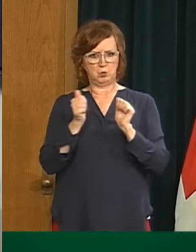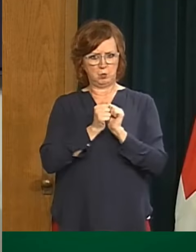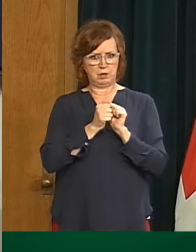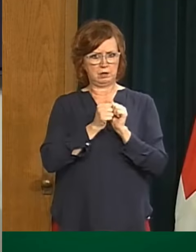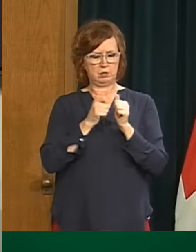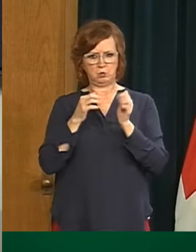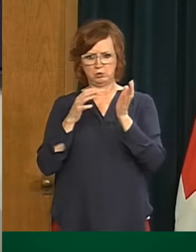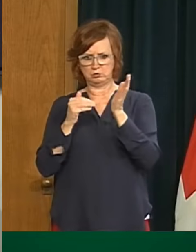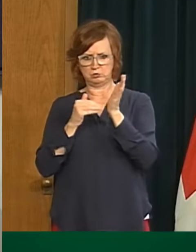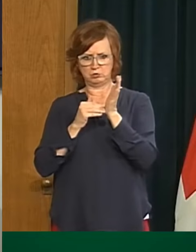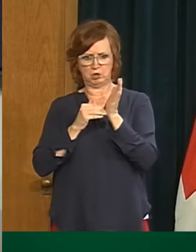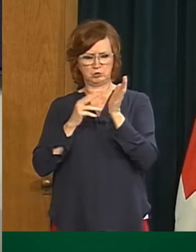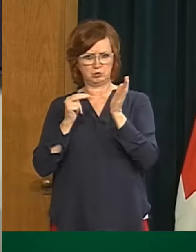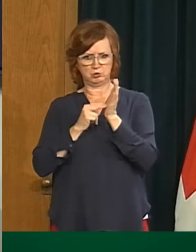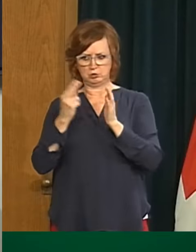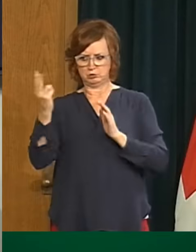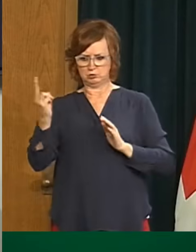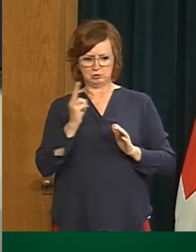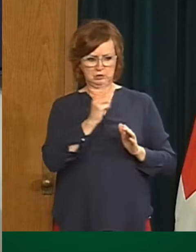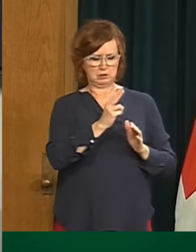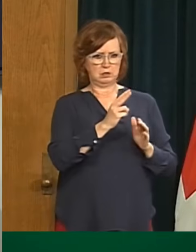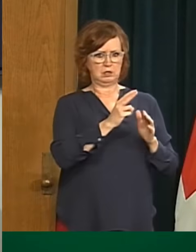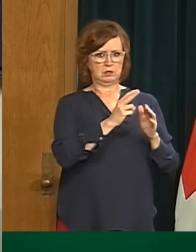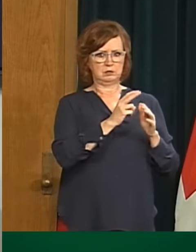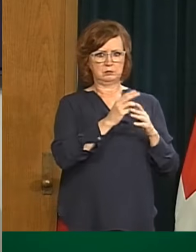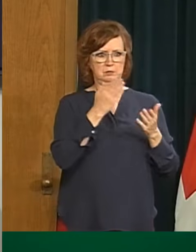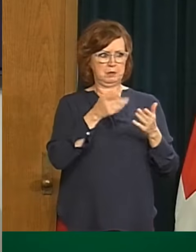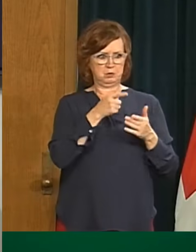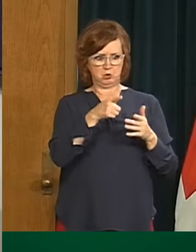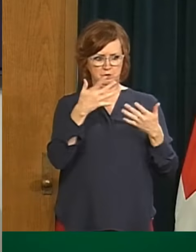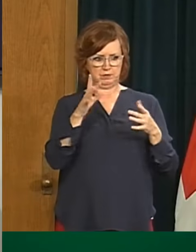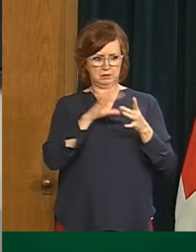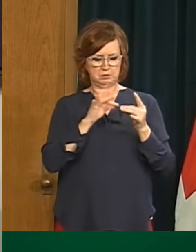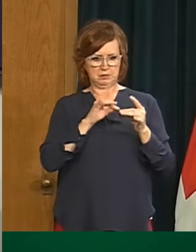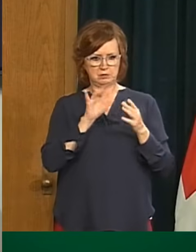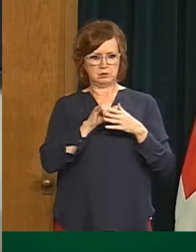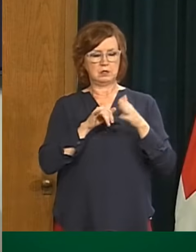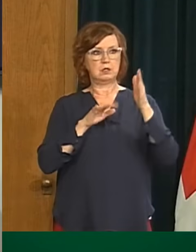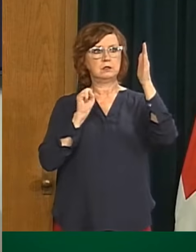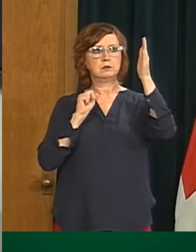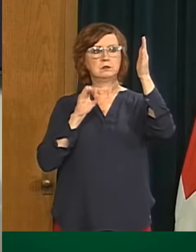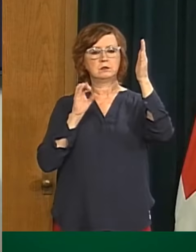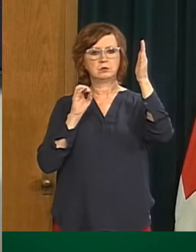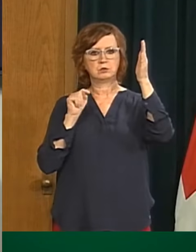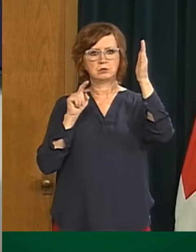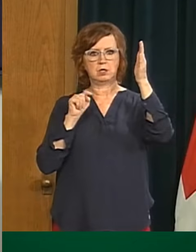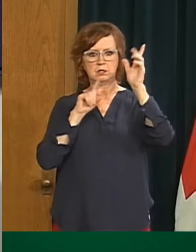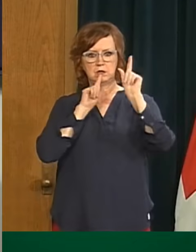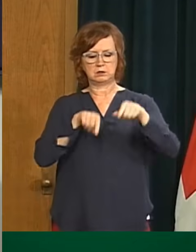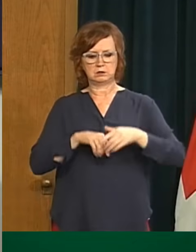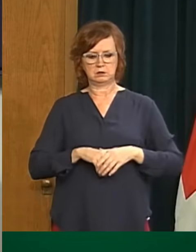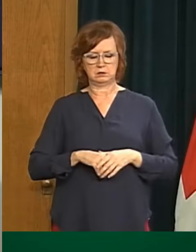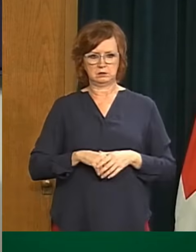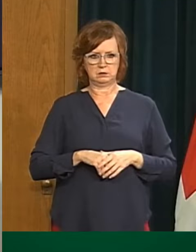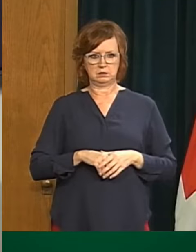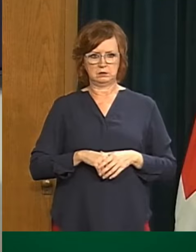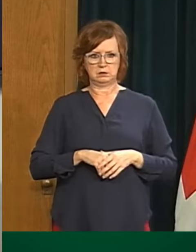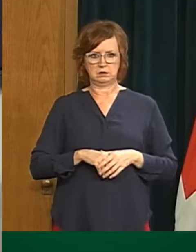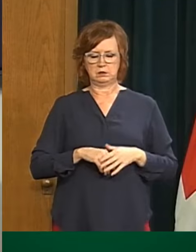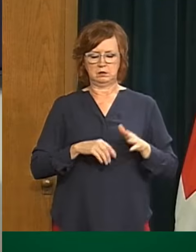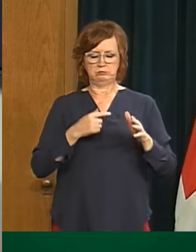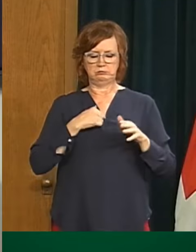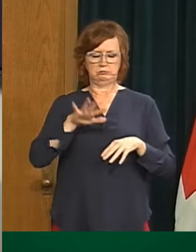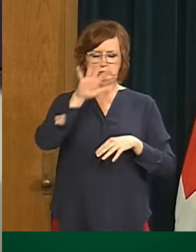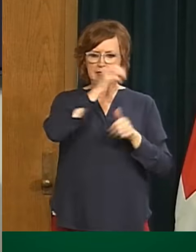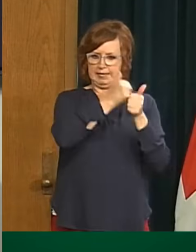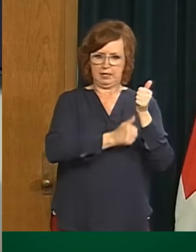not sure that you mentioned that earlier when you were talking about it. Yep. So, and I'm not saying that they would be 100% language barriers